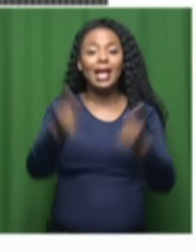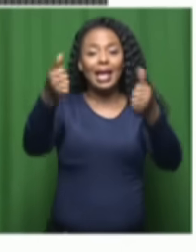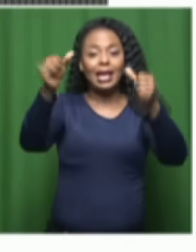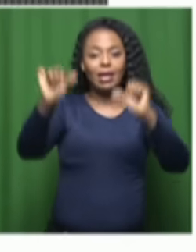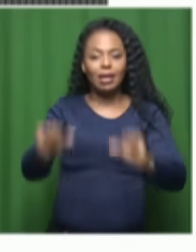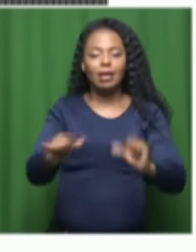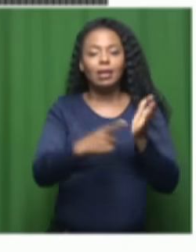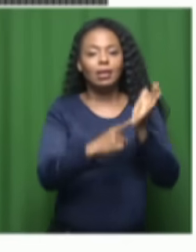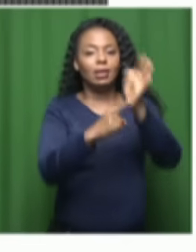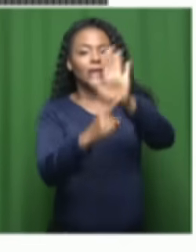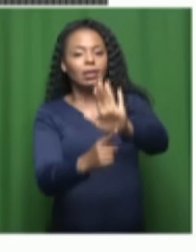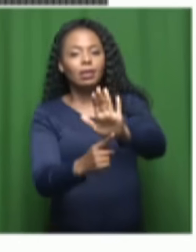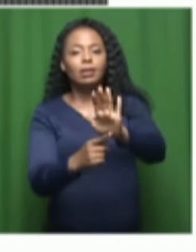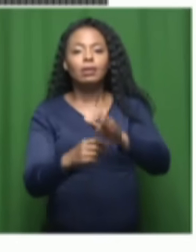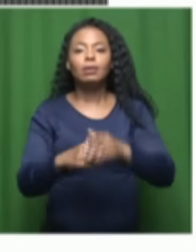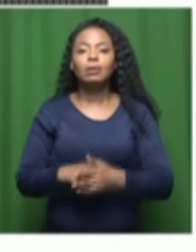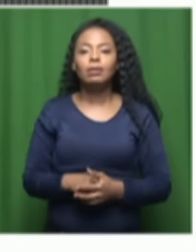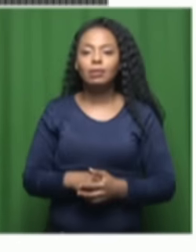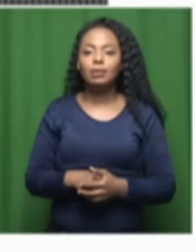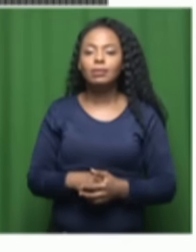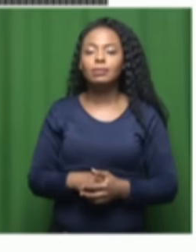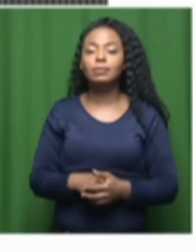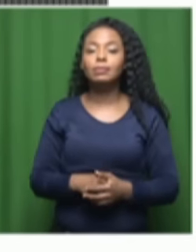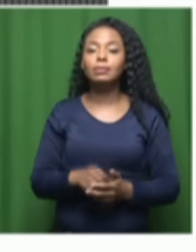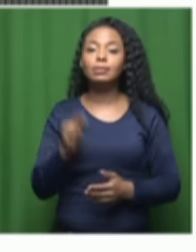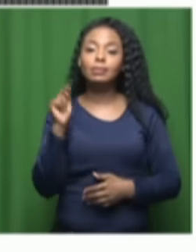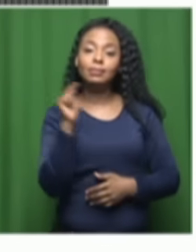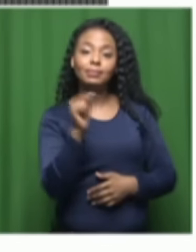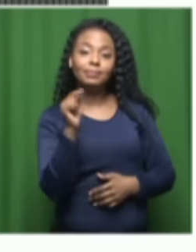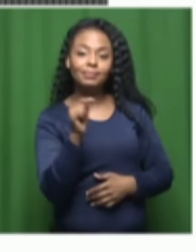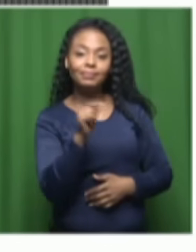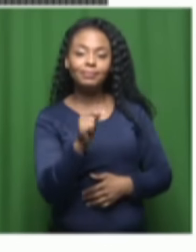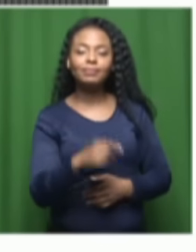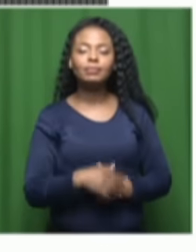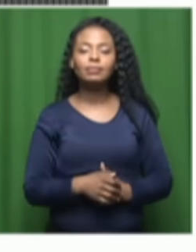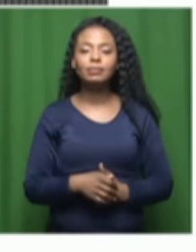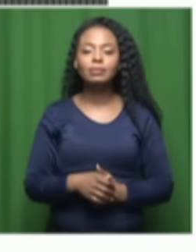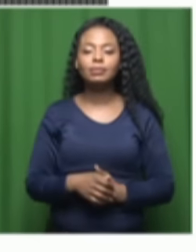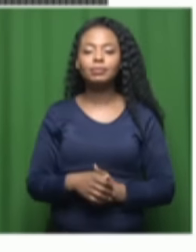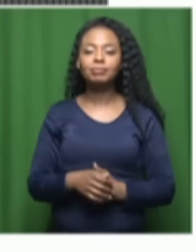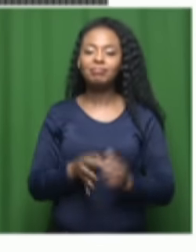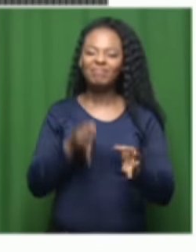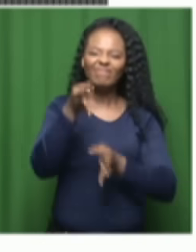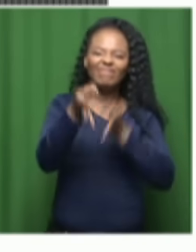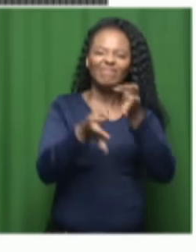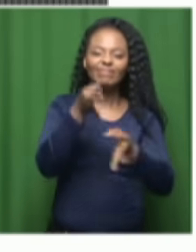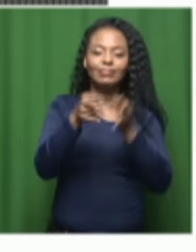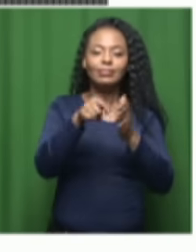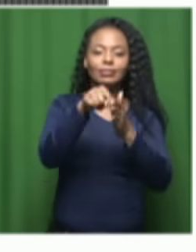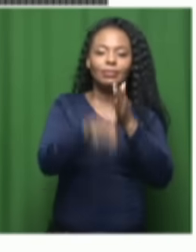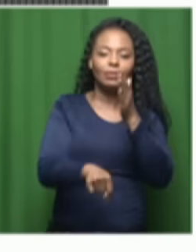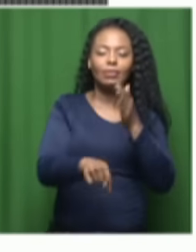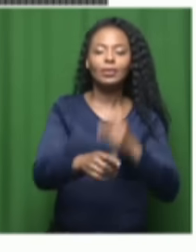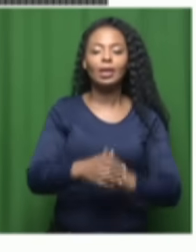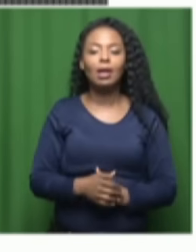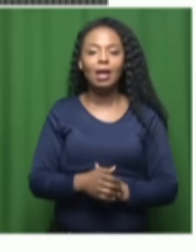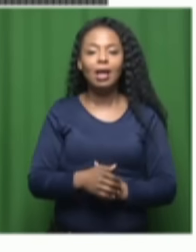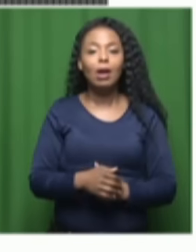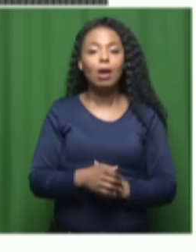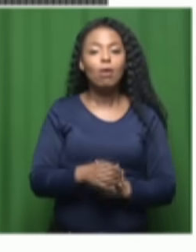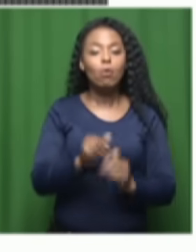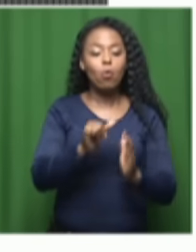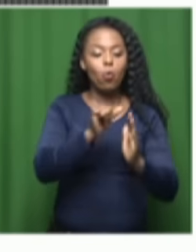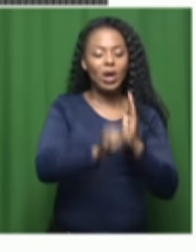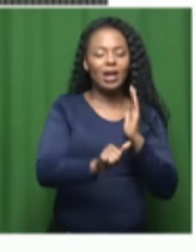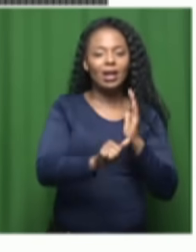this just shows what the, this is now expanding it further, and this is just showing a week. And this is actually the last week of